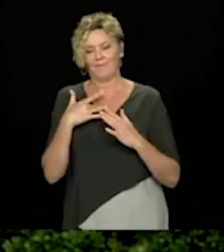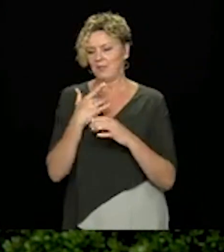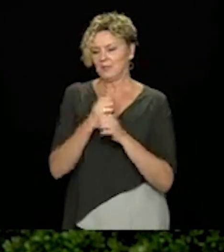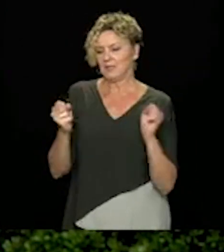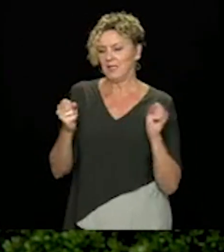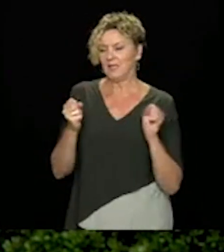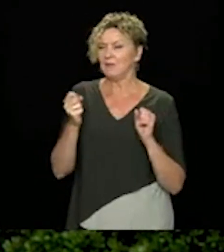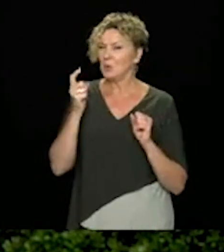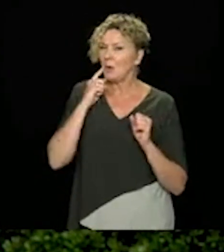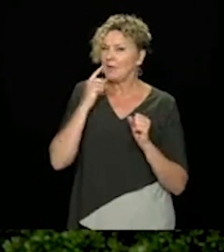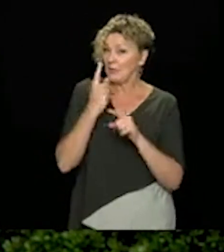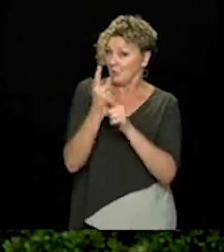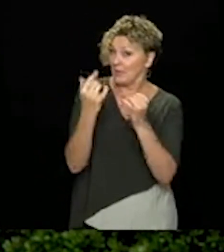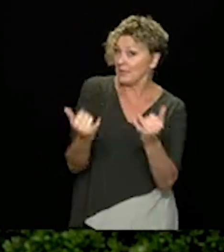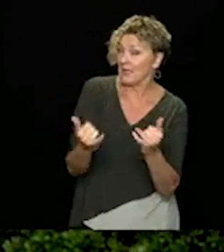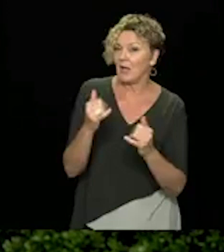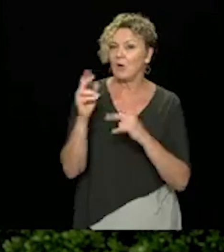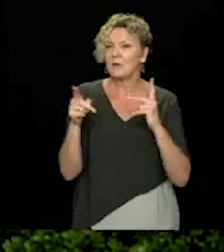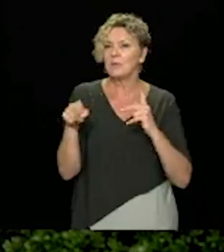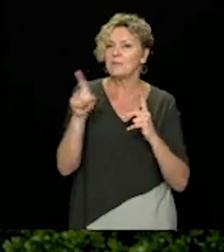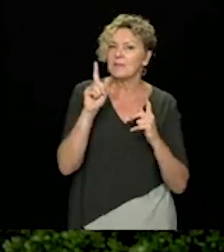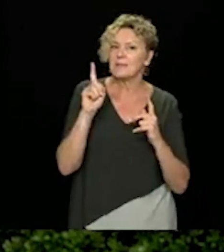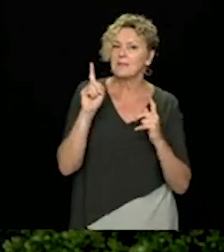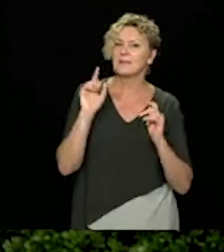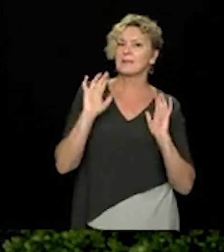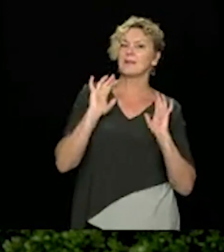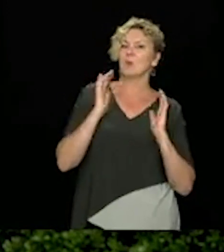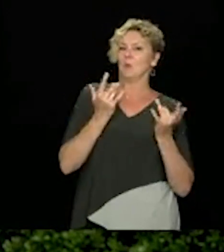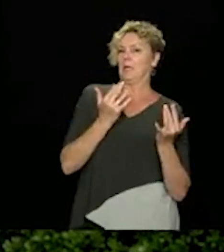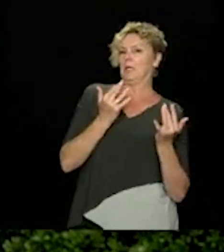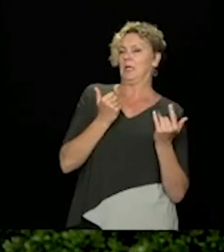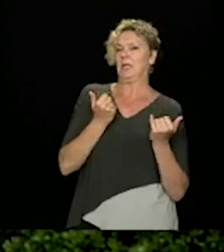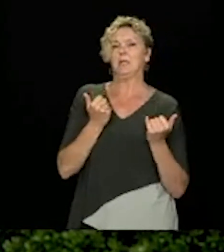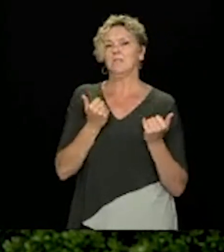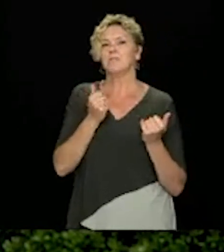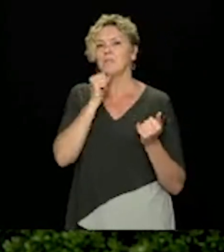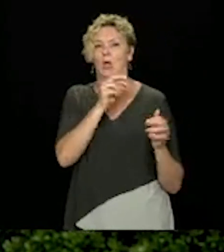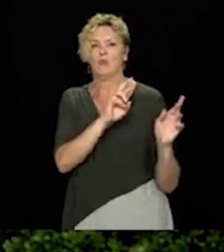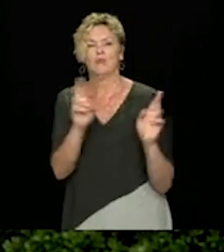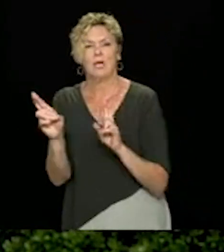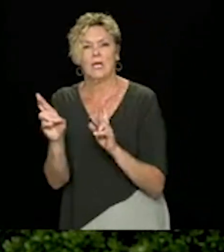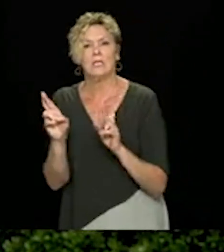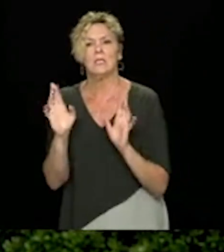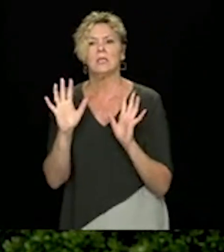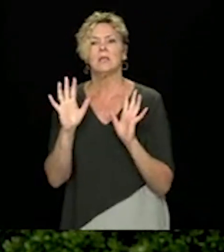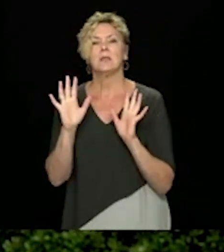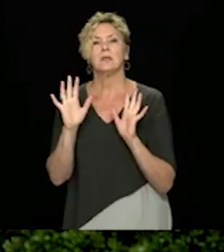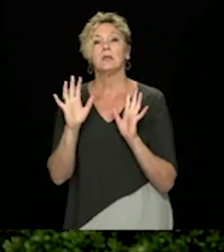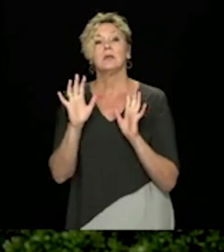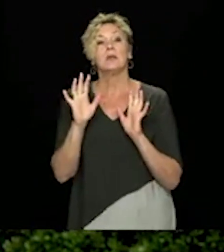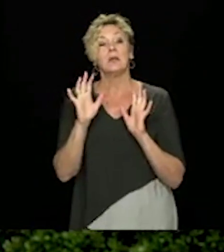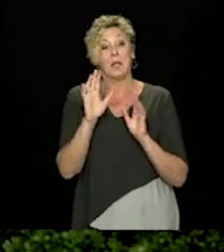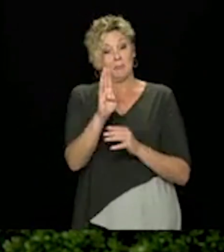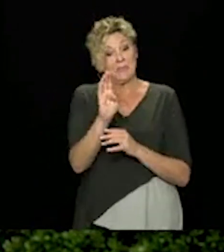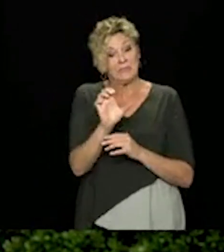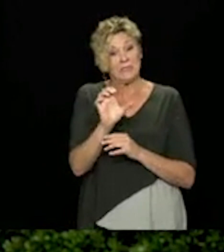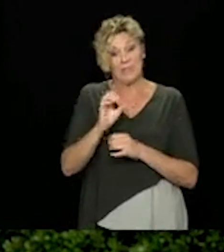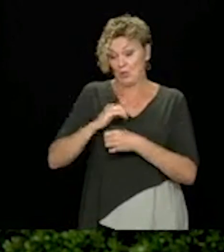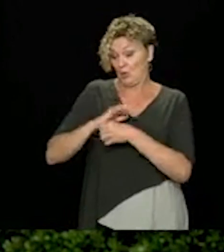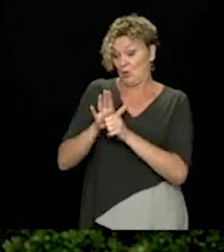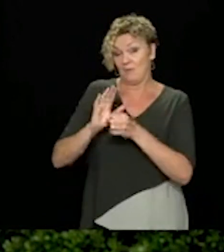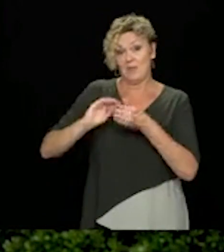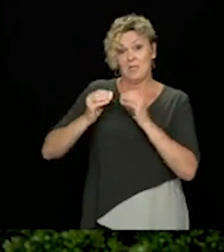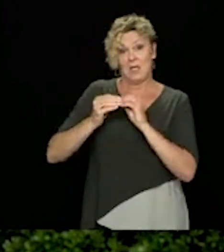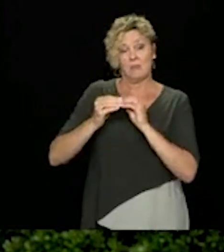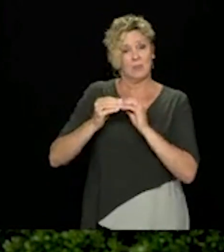other places, but they're not feeling particularly comfortable about that just yet. We've had great results in BC, but when you look at other parts of the country, in